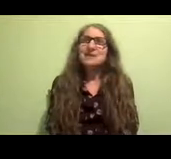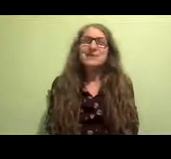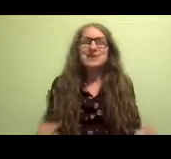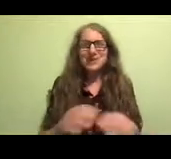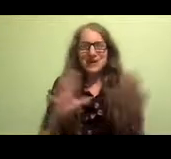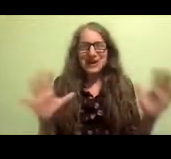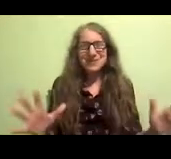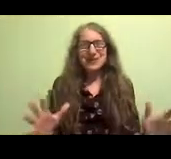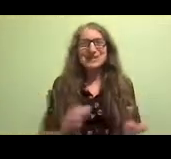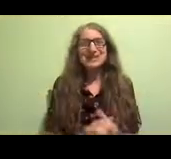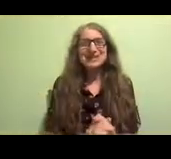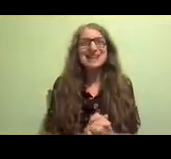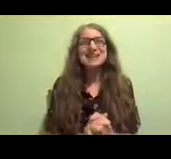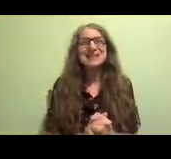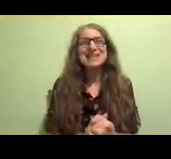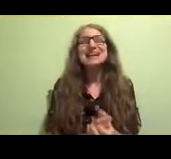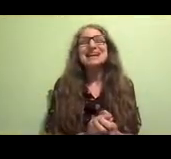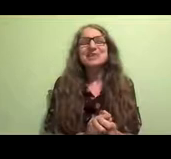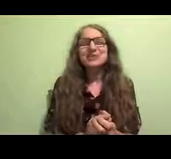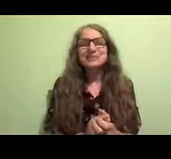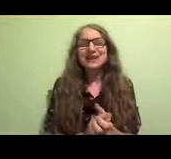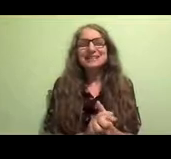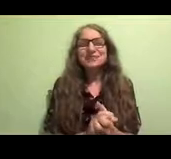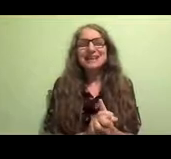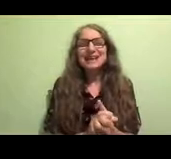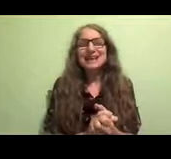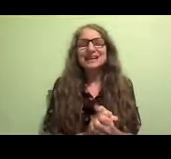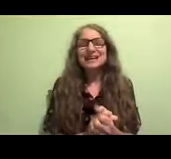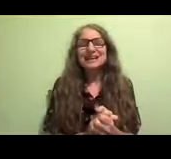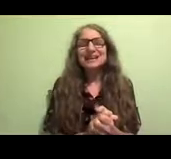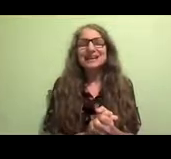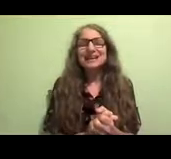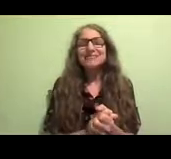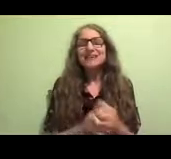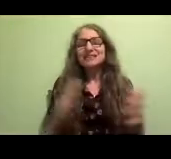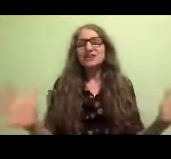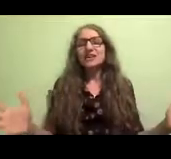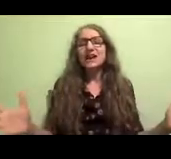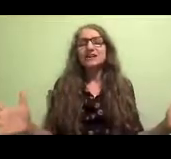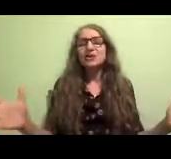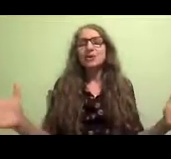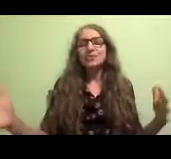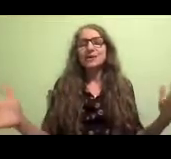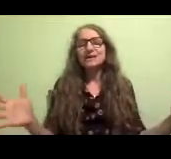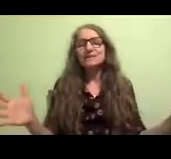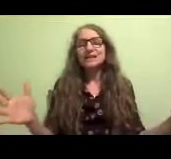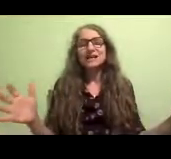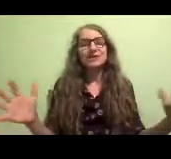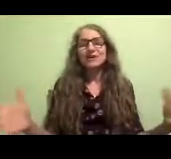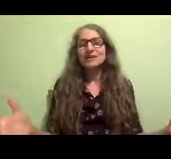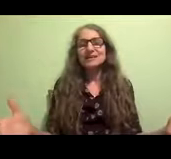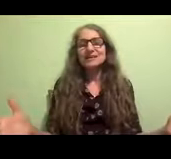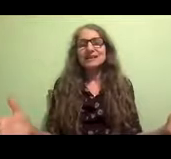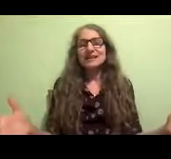you know, that we're all kind of all in this together, and that there's ways that we can kind of extend our hand and incorporate as many